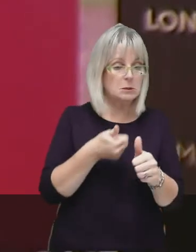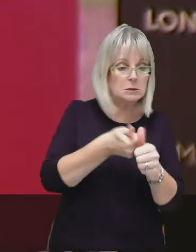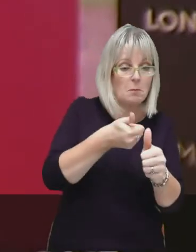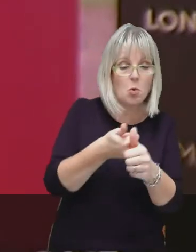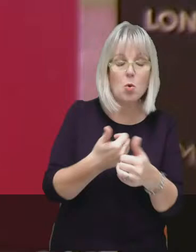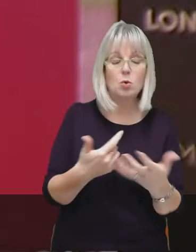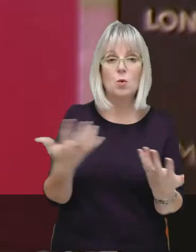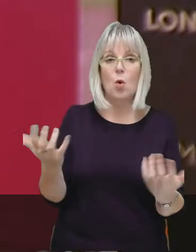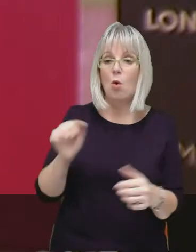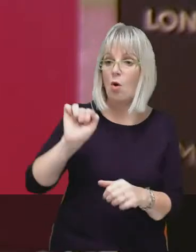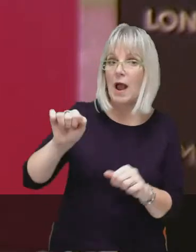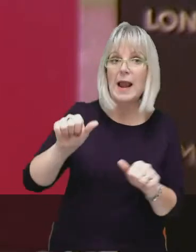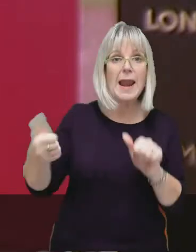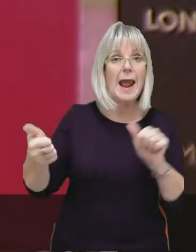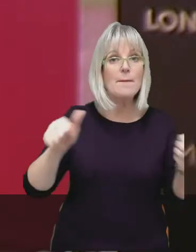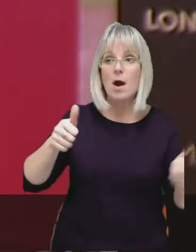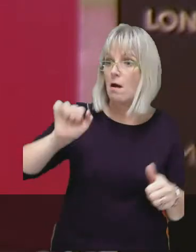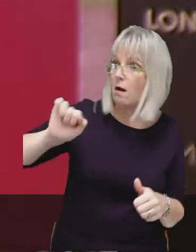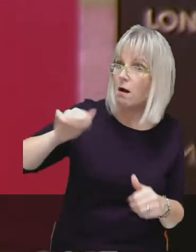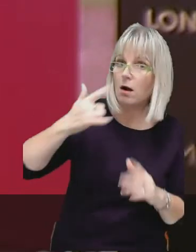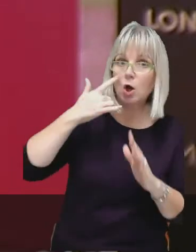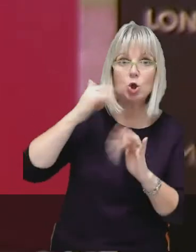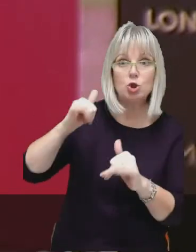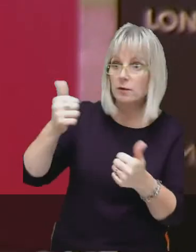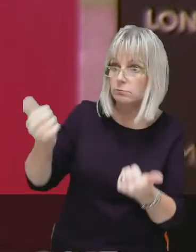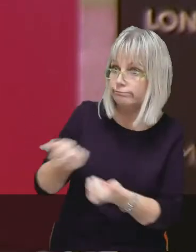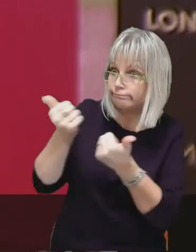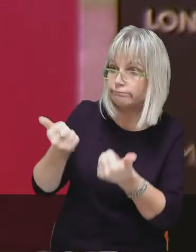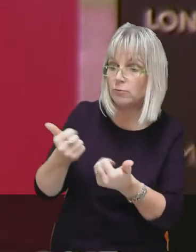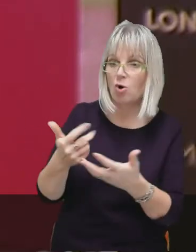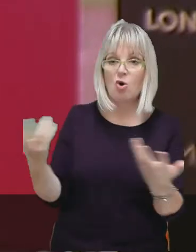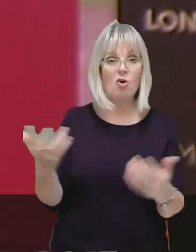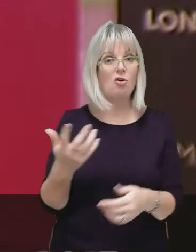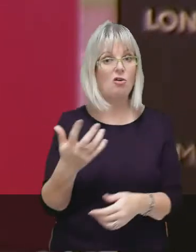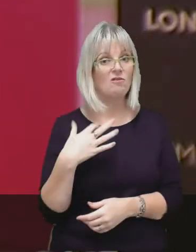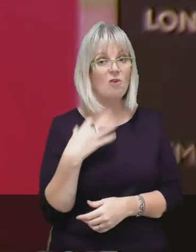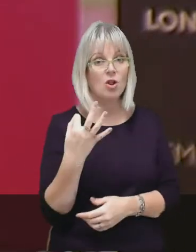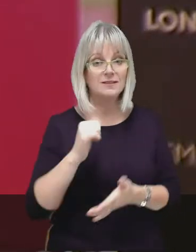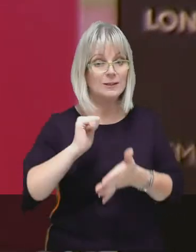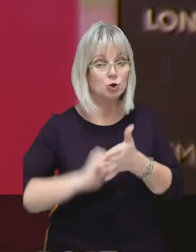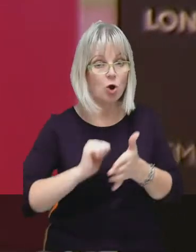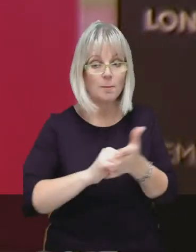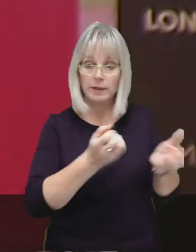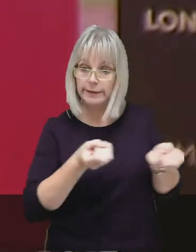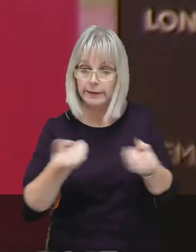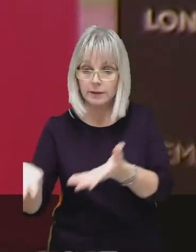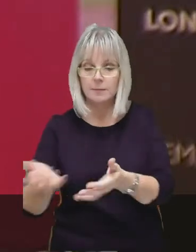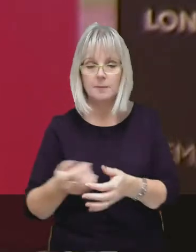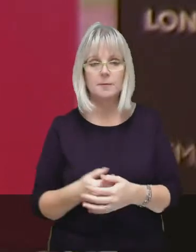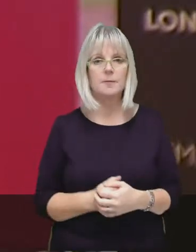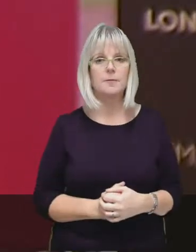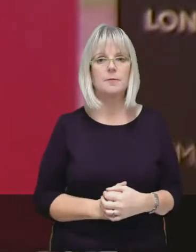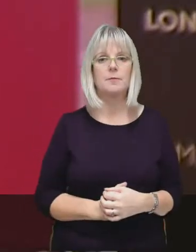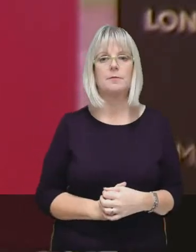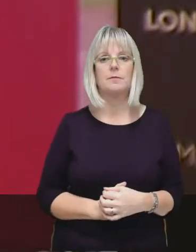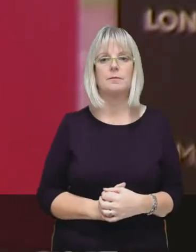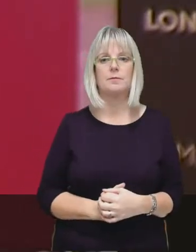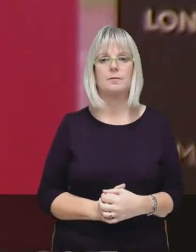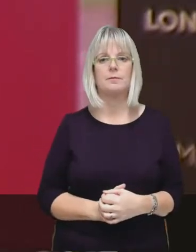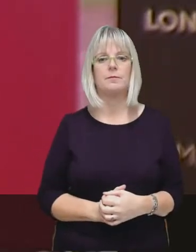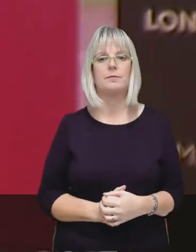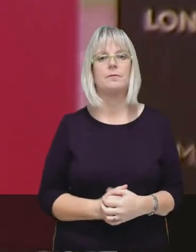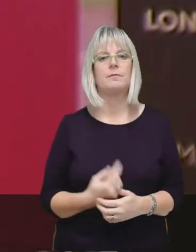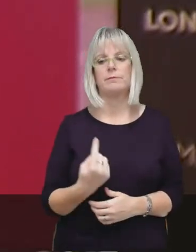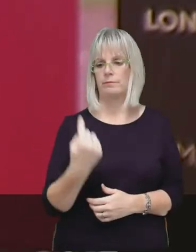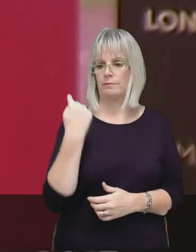In June, Assembly members pledged to stand together, shoulder to shoulder with London's Black